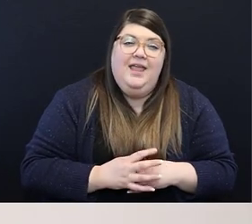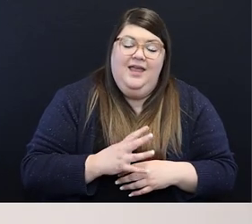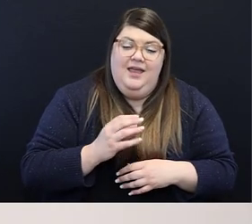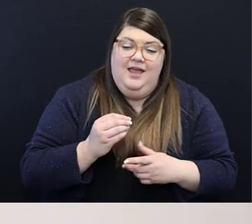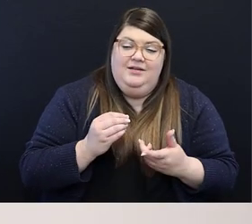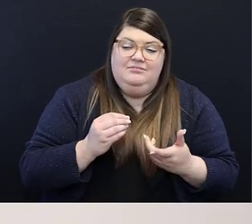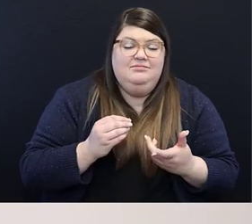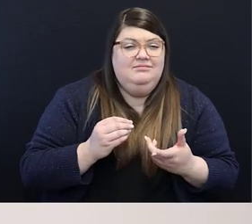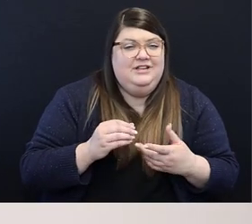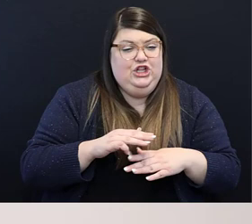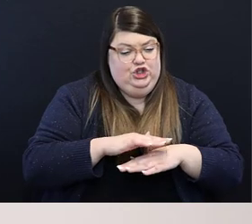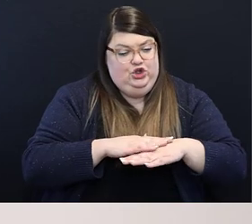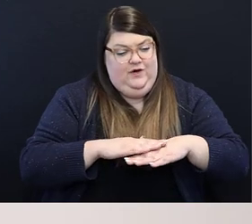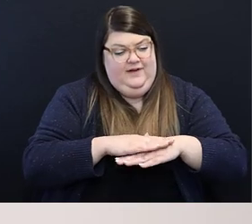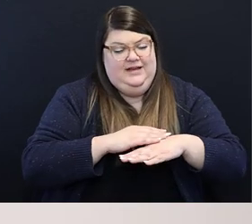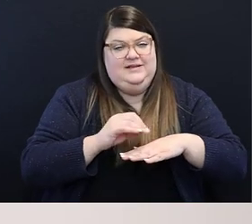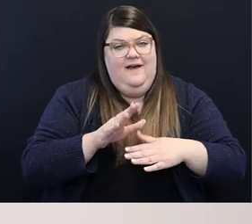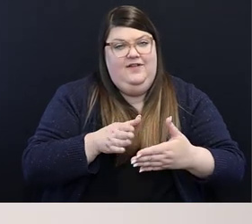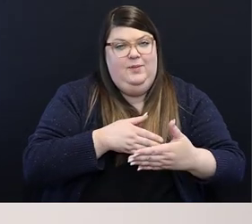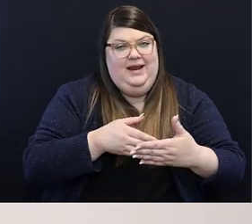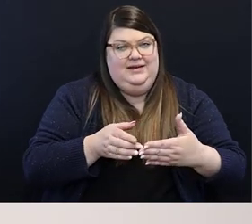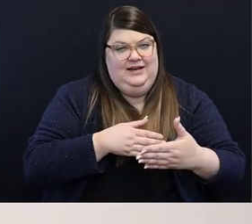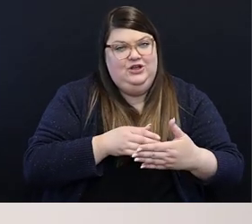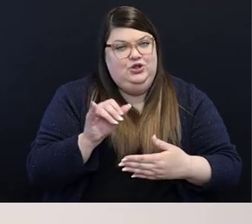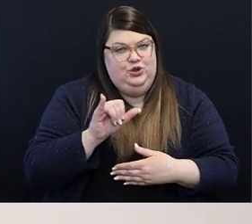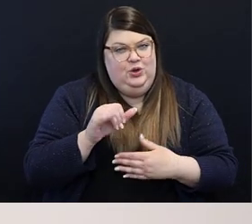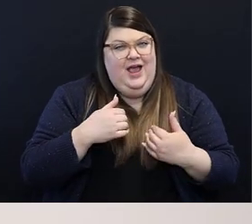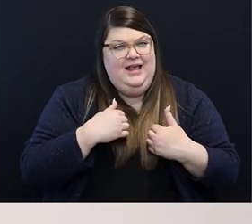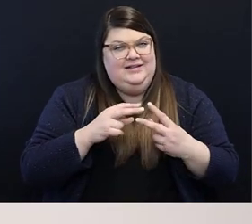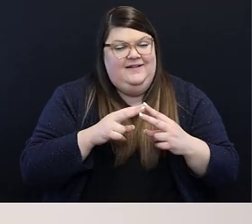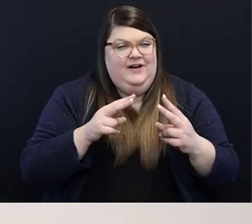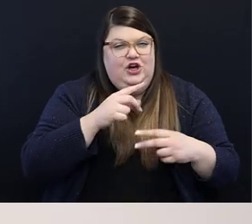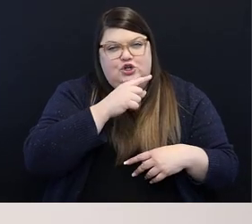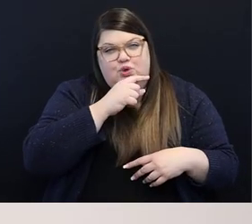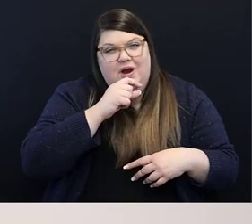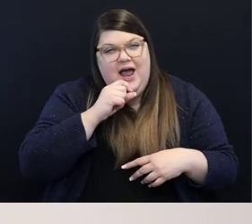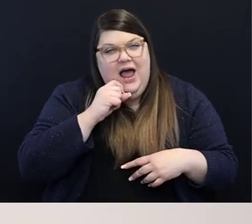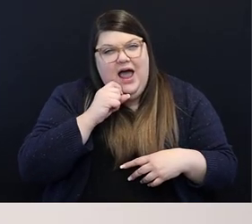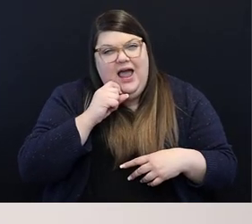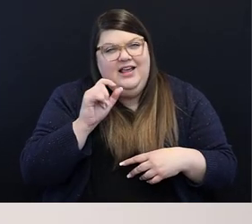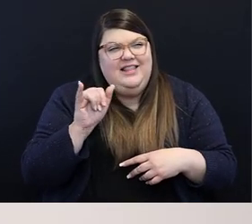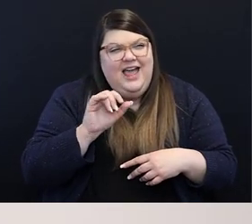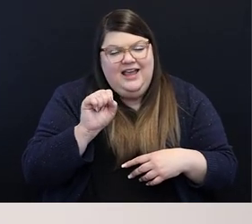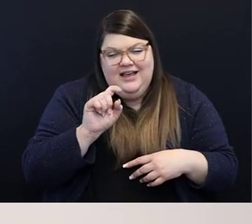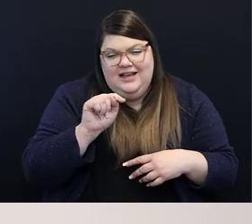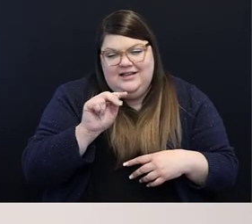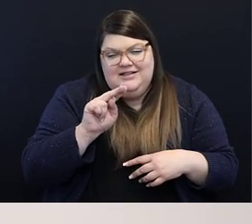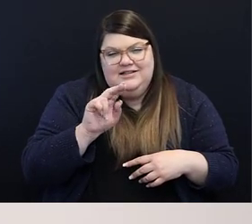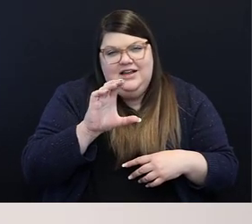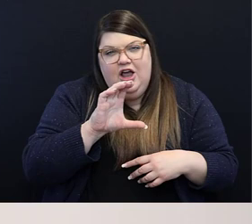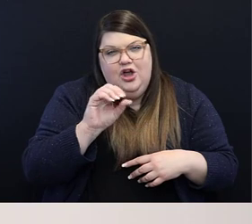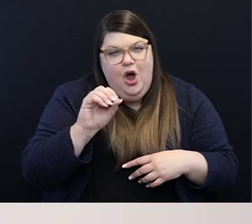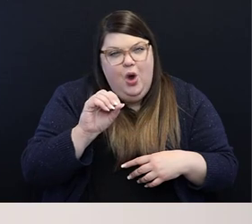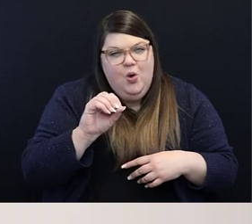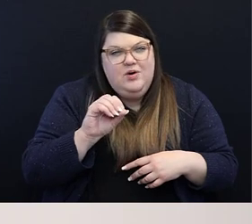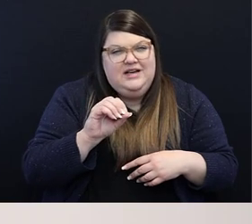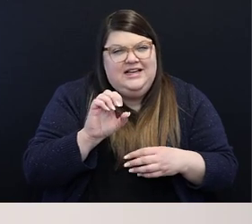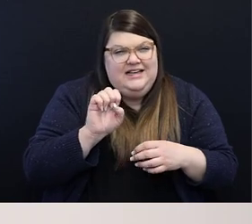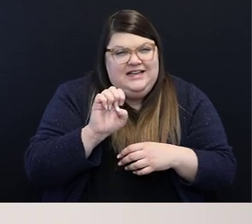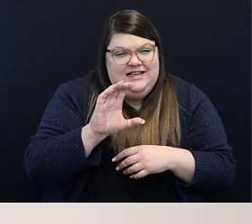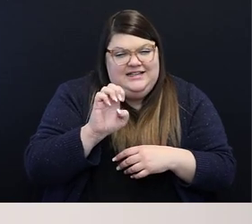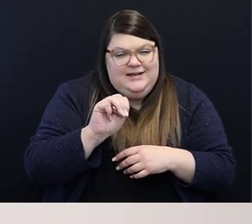the surface of the paintings, too, I think, has a very dry, almost stucco, concrete,